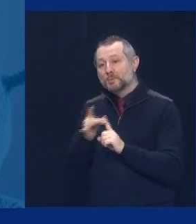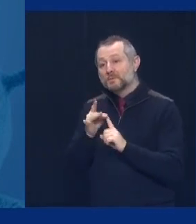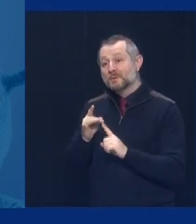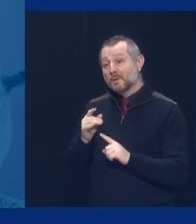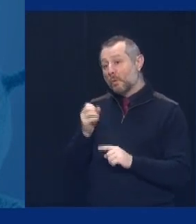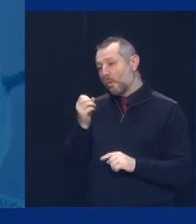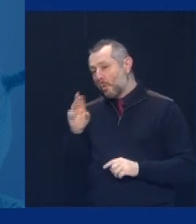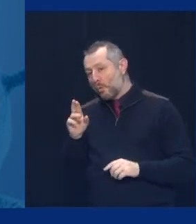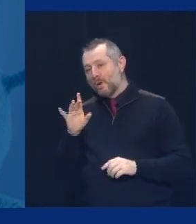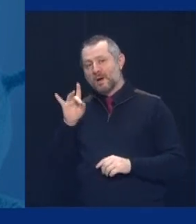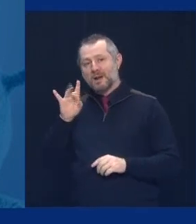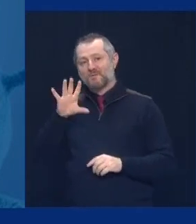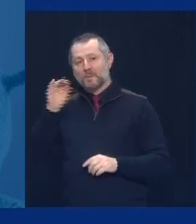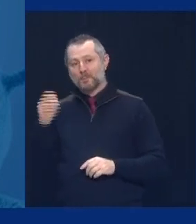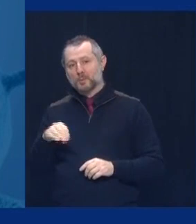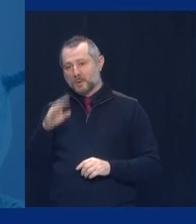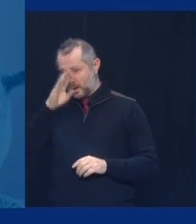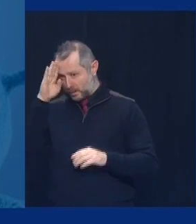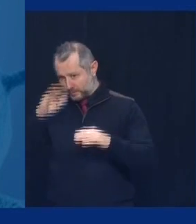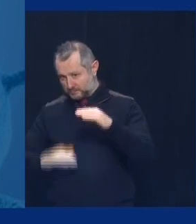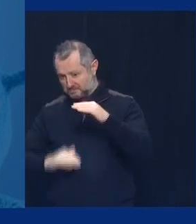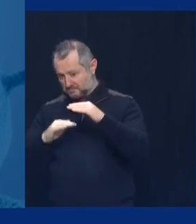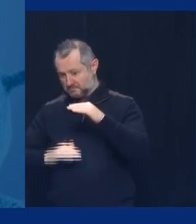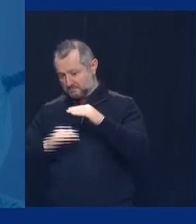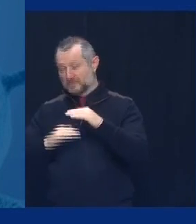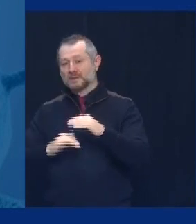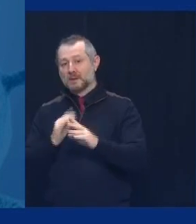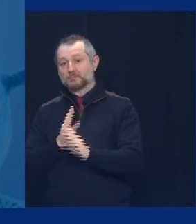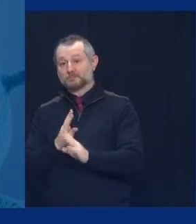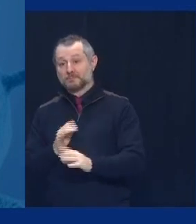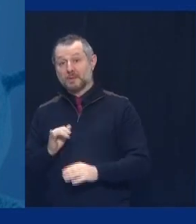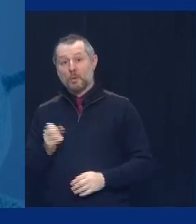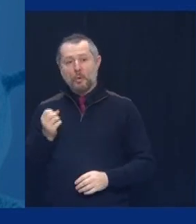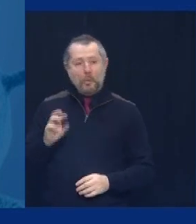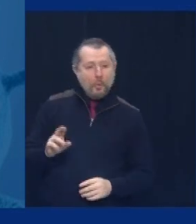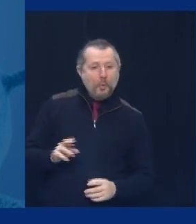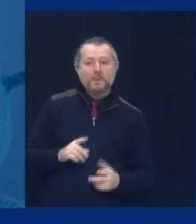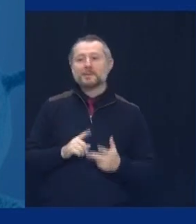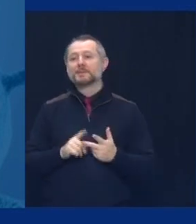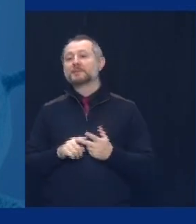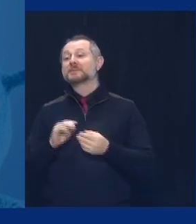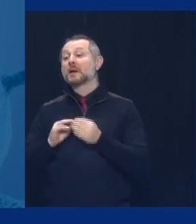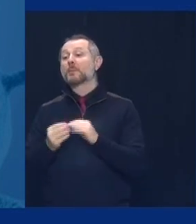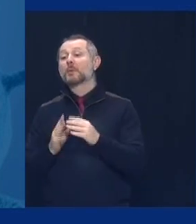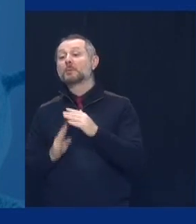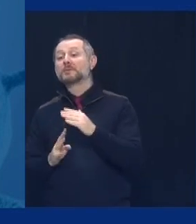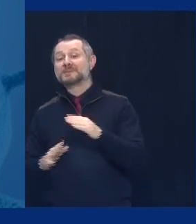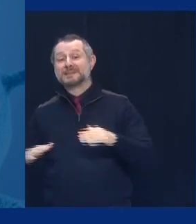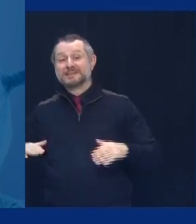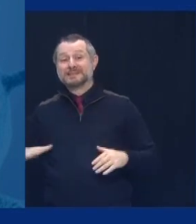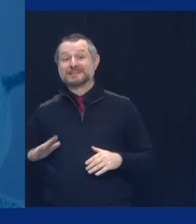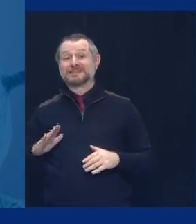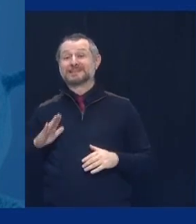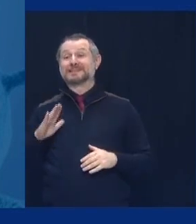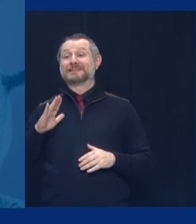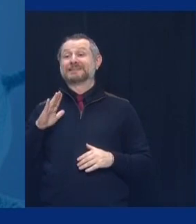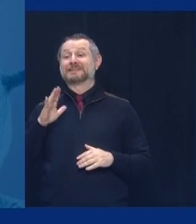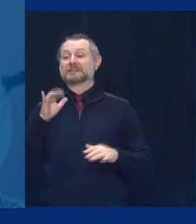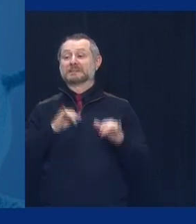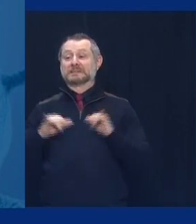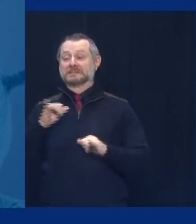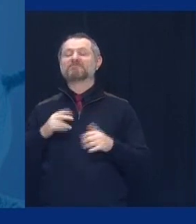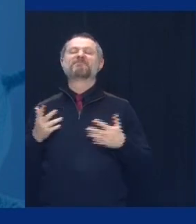85% of hospital capacity, or the rate of growth in the hospitalizations is dramatic